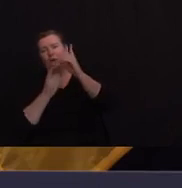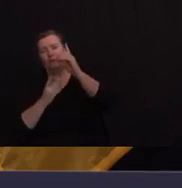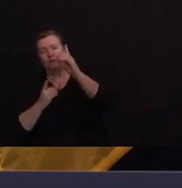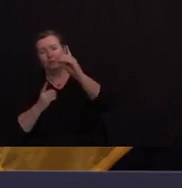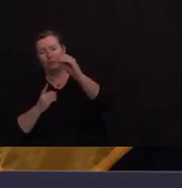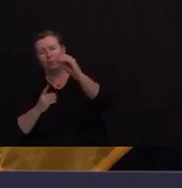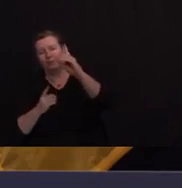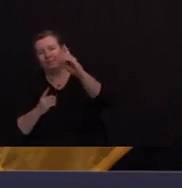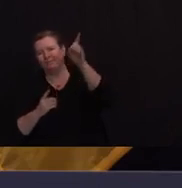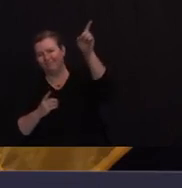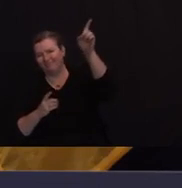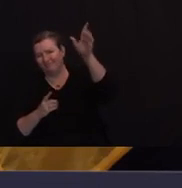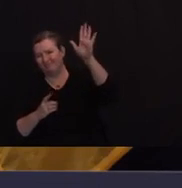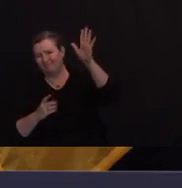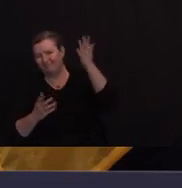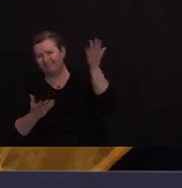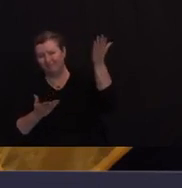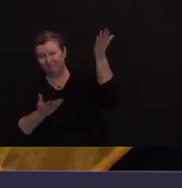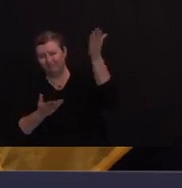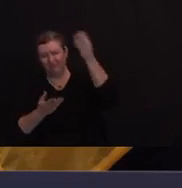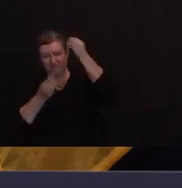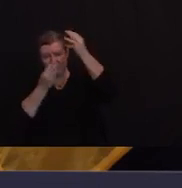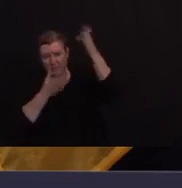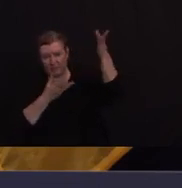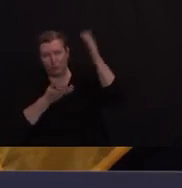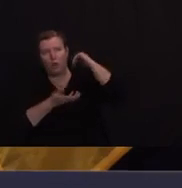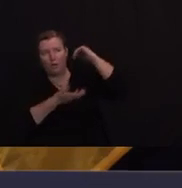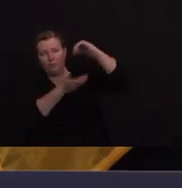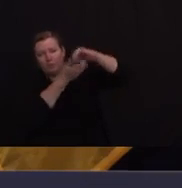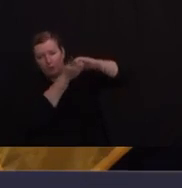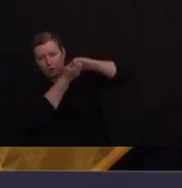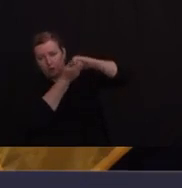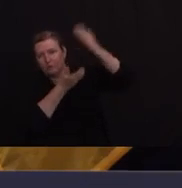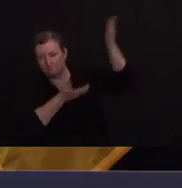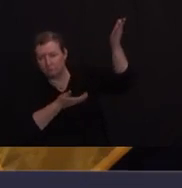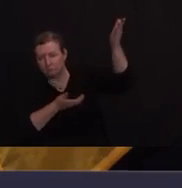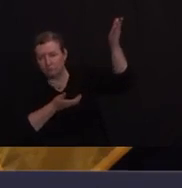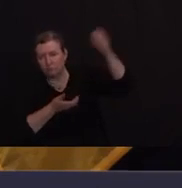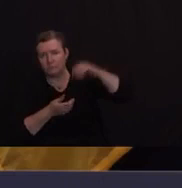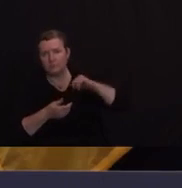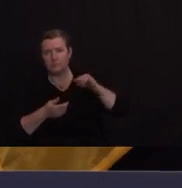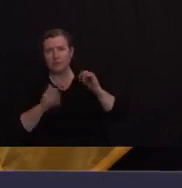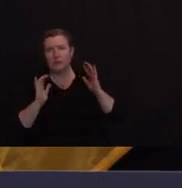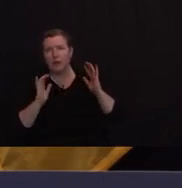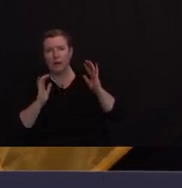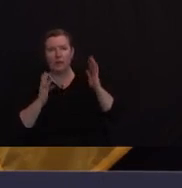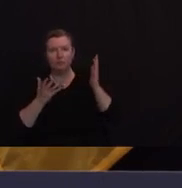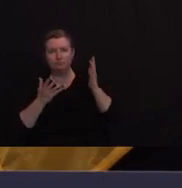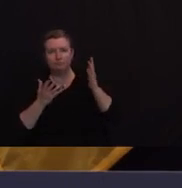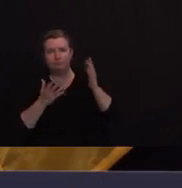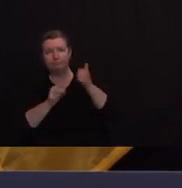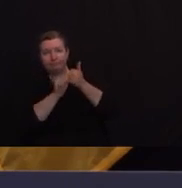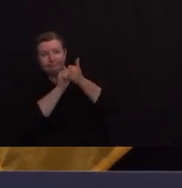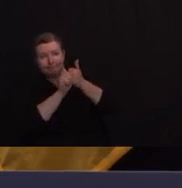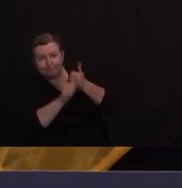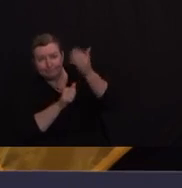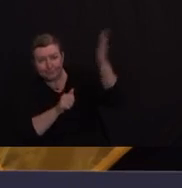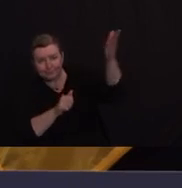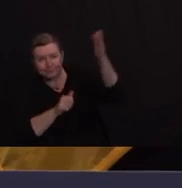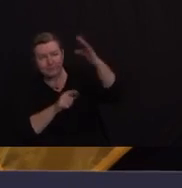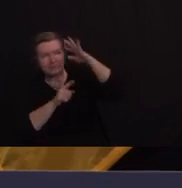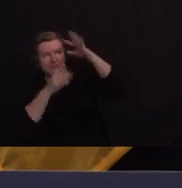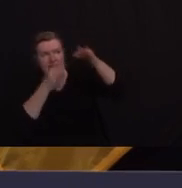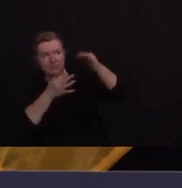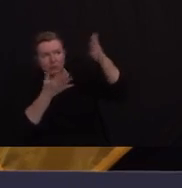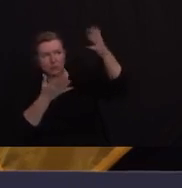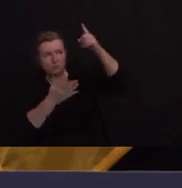you know, we are partners, but we are, I'd want folks to defer to them in terms of